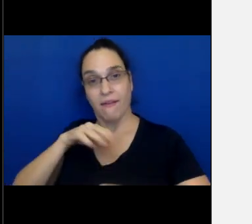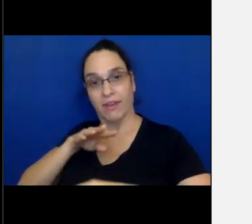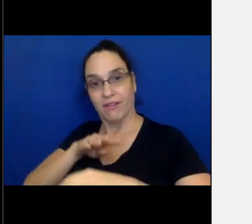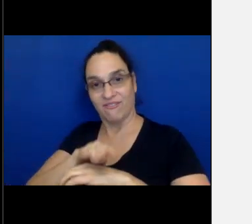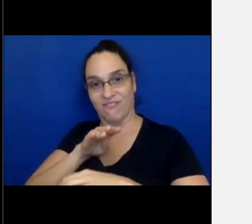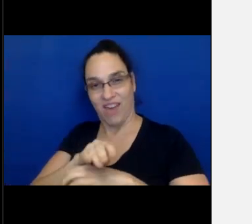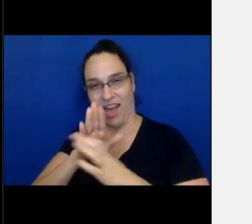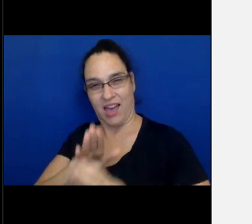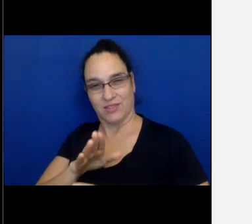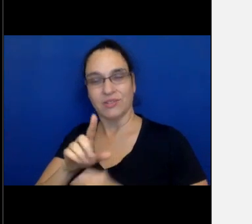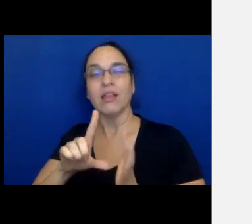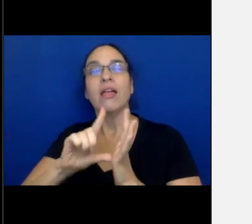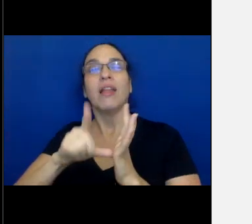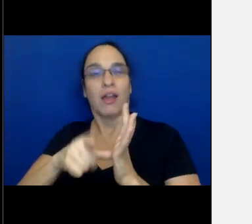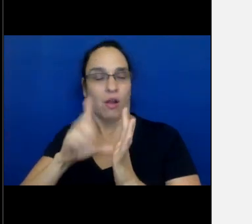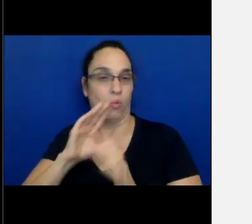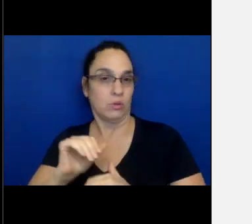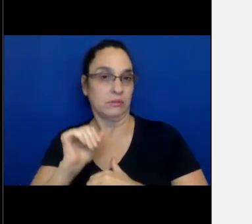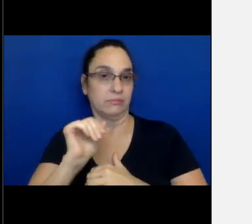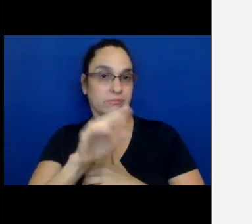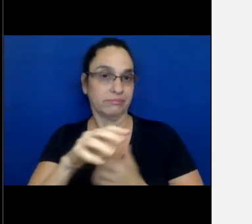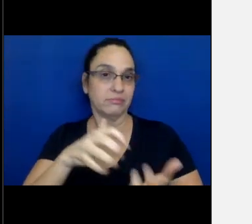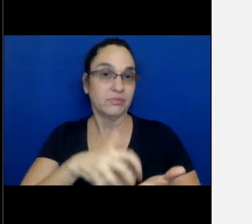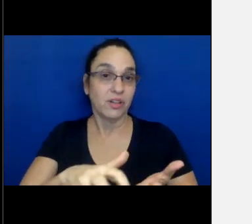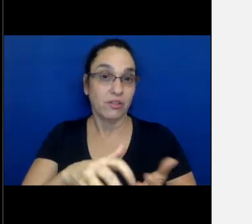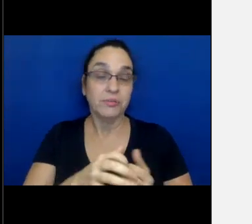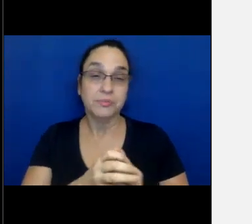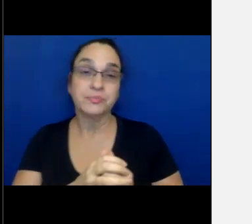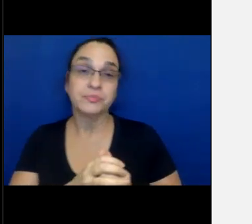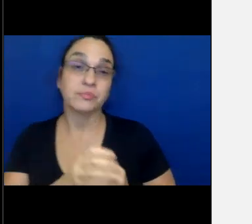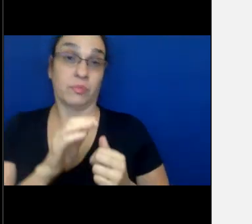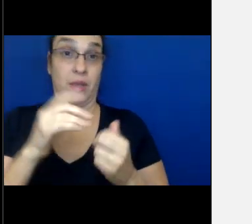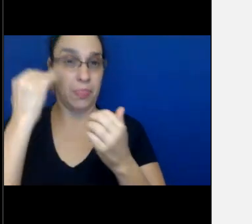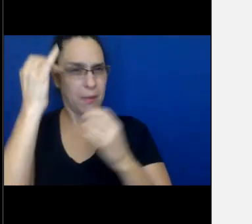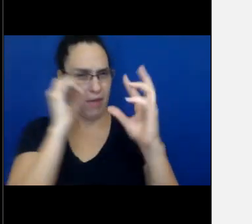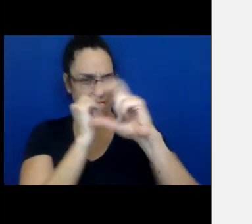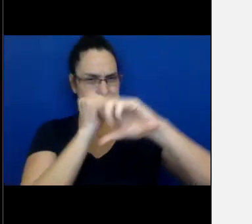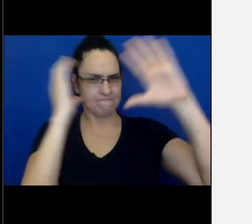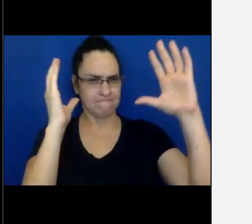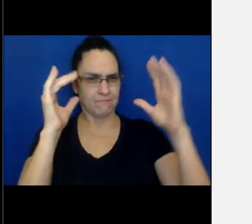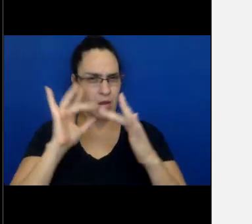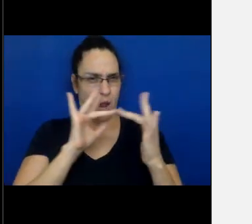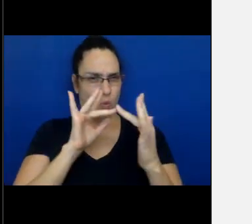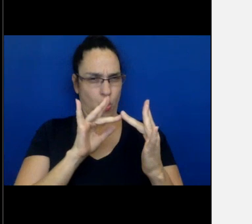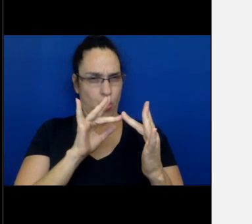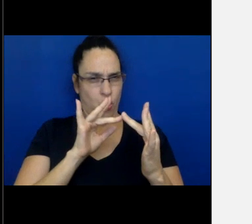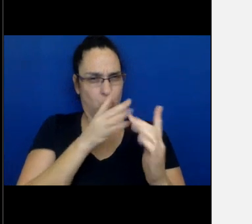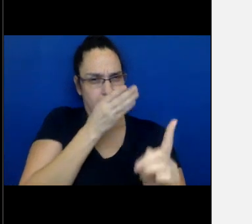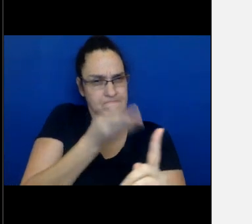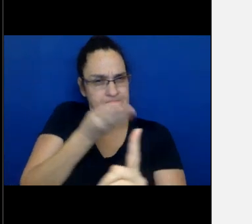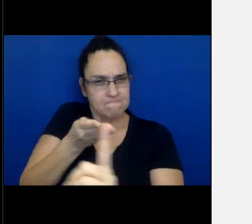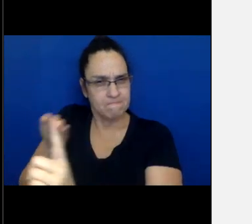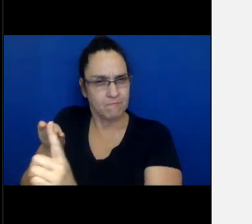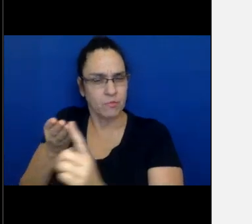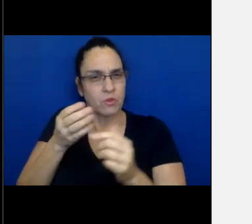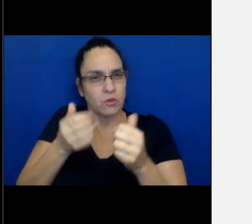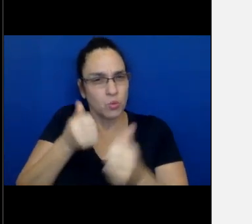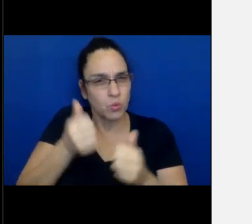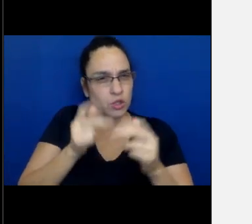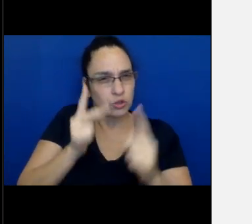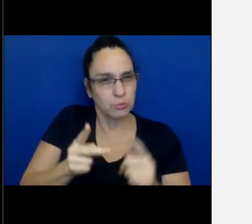And so really thinking about your network in that kind of way is useful, and being willing to offer up yourself as a person